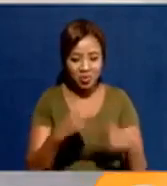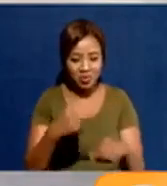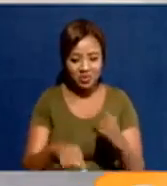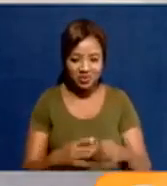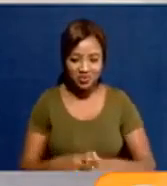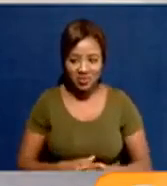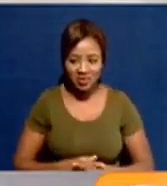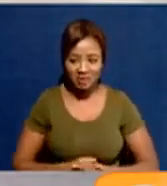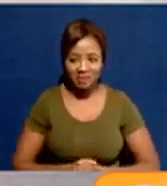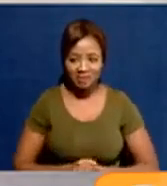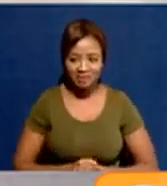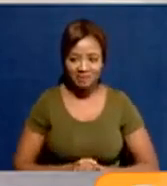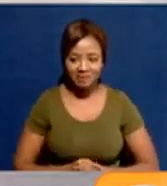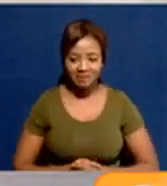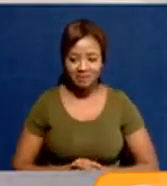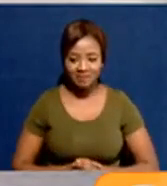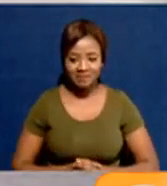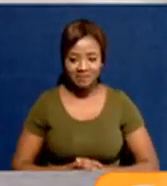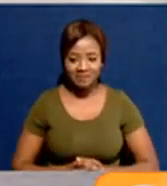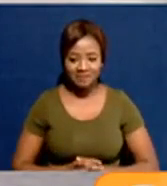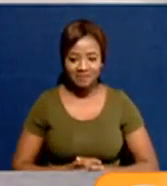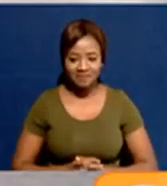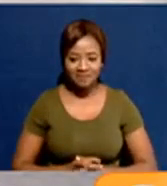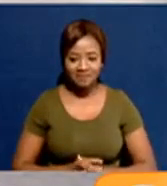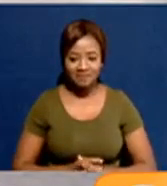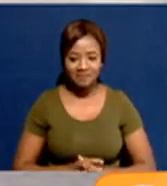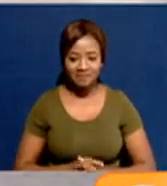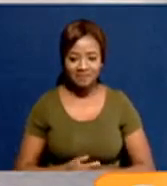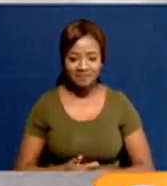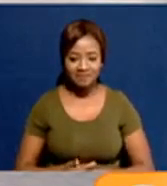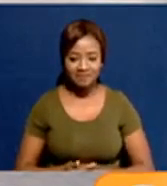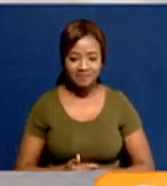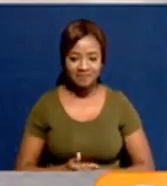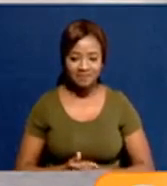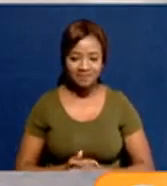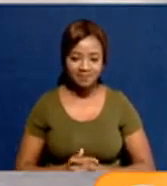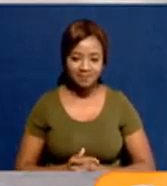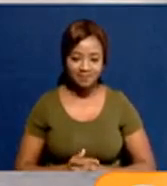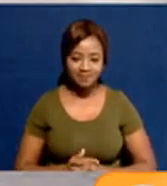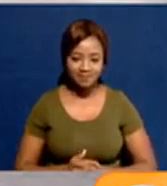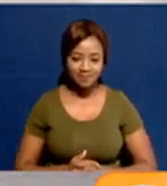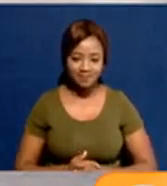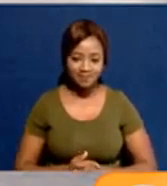Mike Okinyi for Citizen TV at the Wembley Stadium in London, United Kingdom.